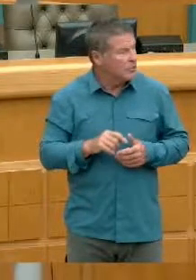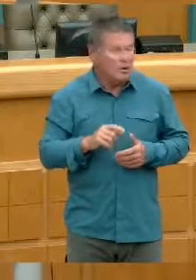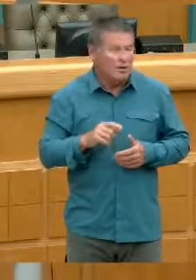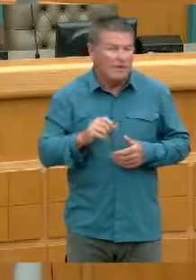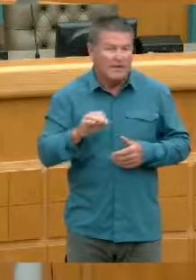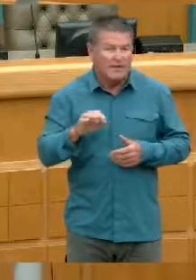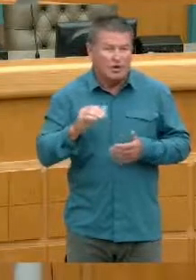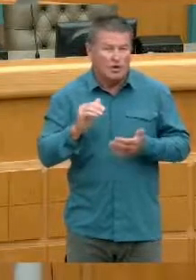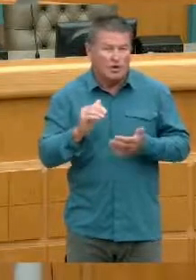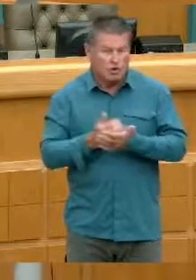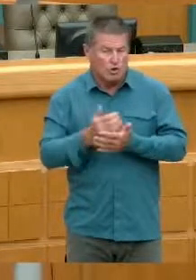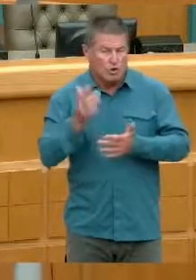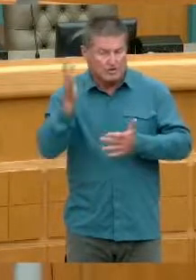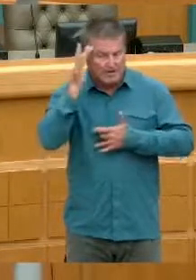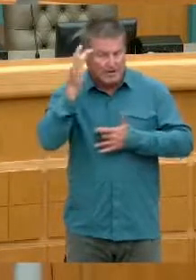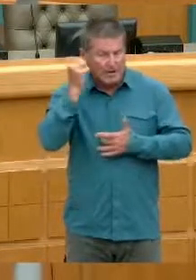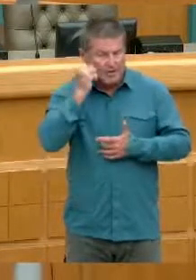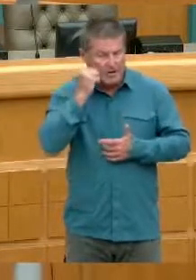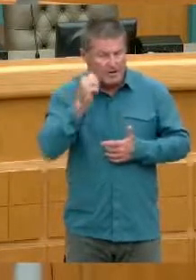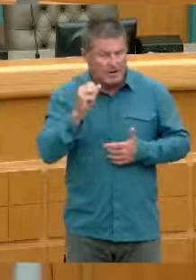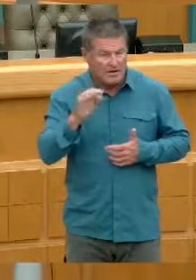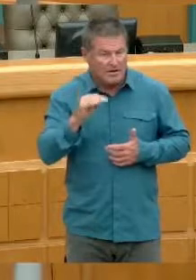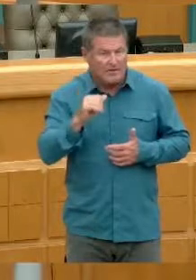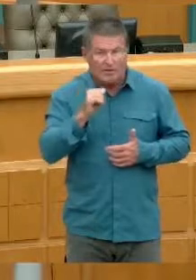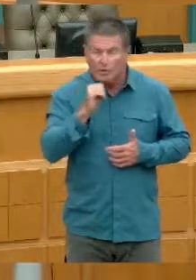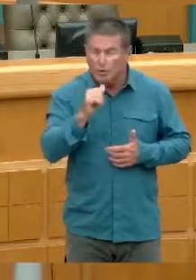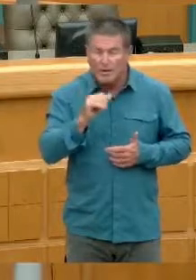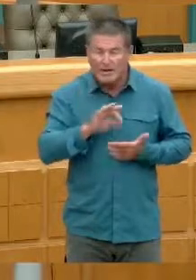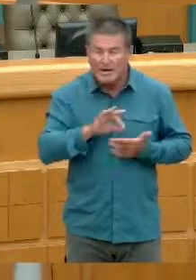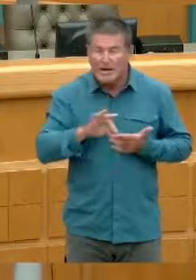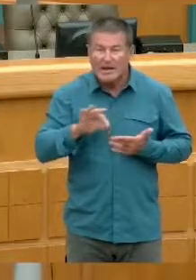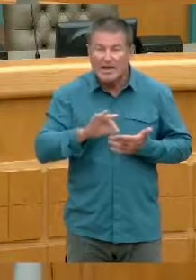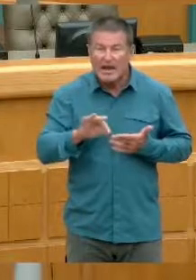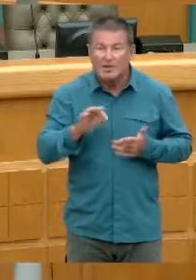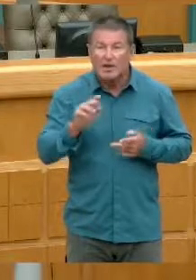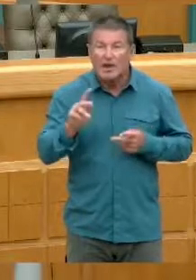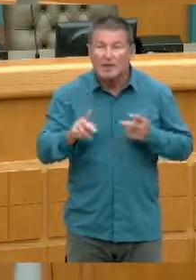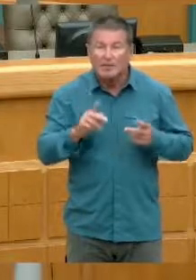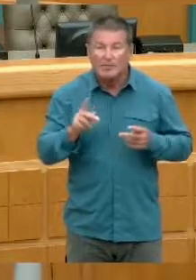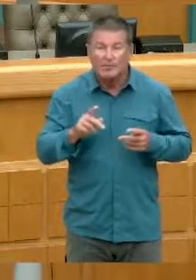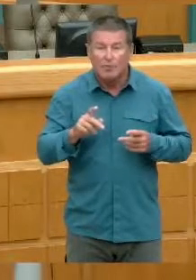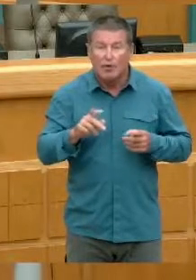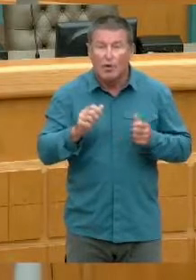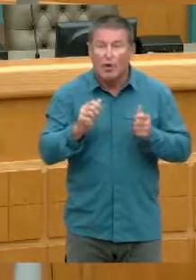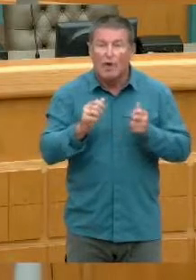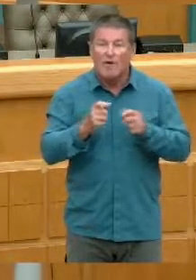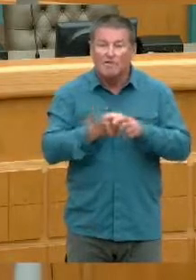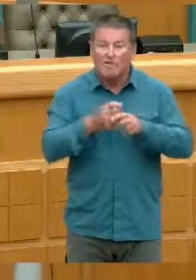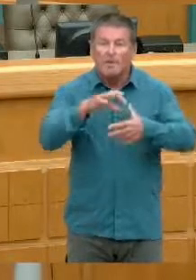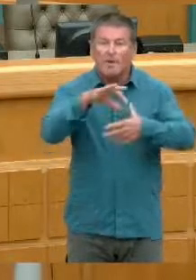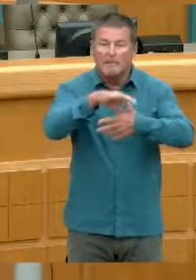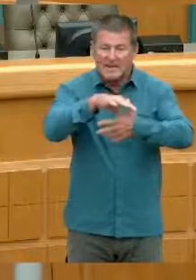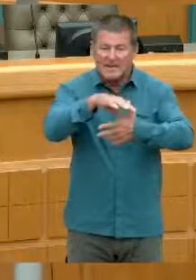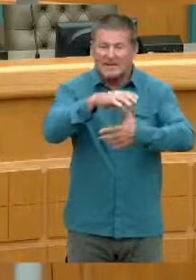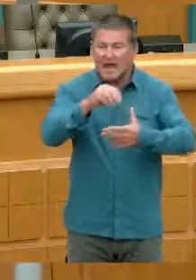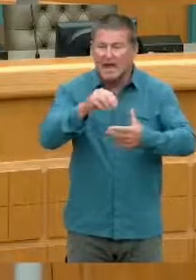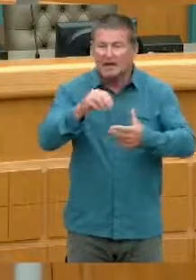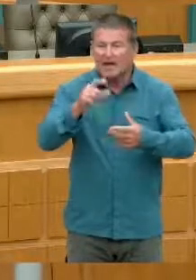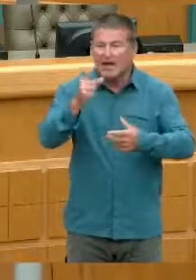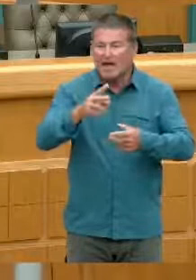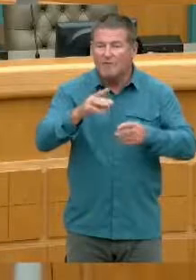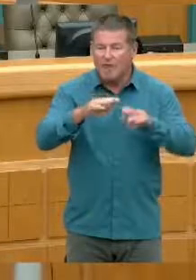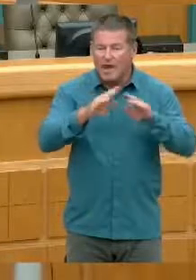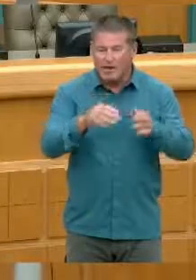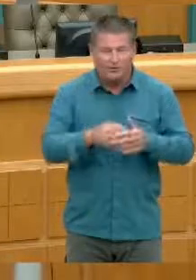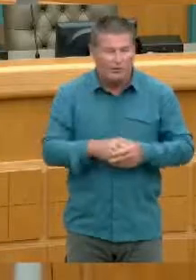cases per day, look like if we didn't count the people that were in the outbreaks. And there's some reasons to do this. We're not trying to make